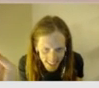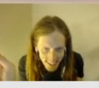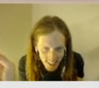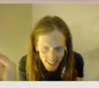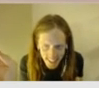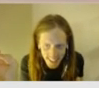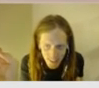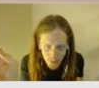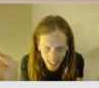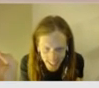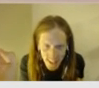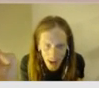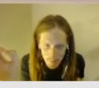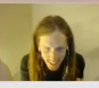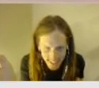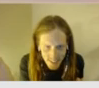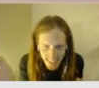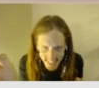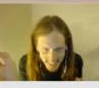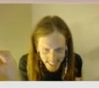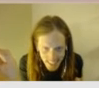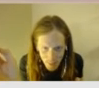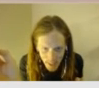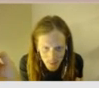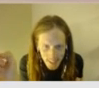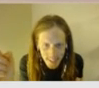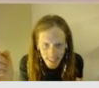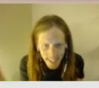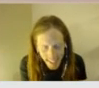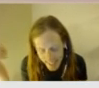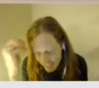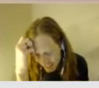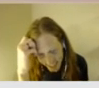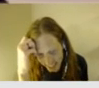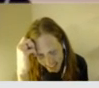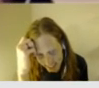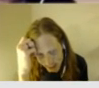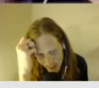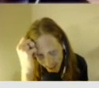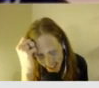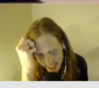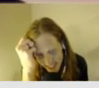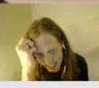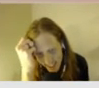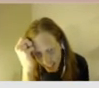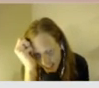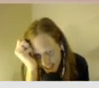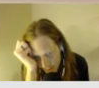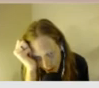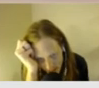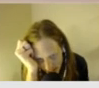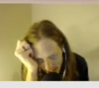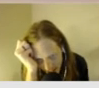sure. You feel like you're not productive. It's a place where you're like, I gotta get these clothes washed.